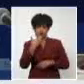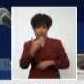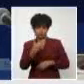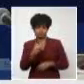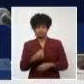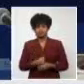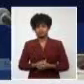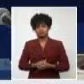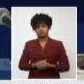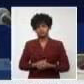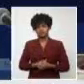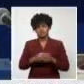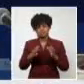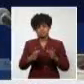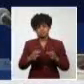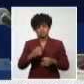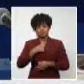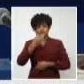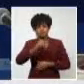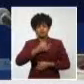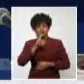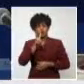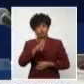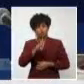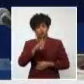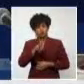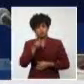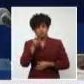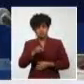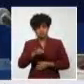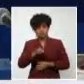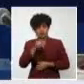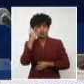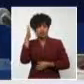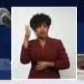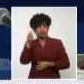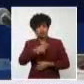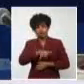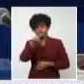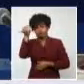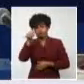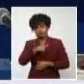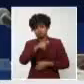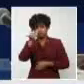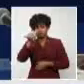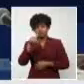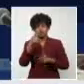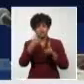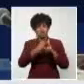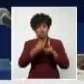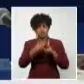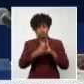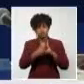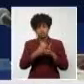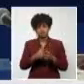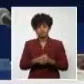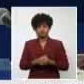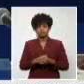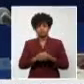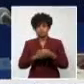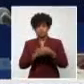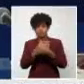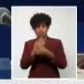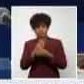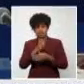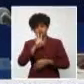these results. I always mention the 2 foreigners who were evacuated, and yesterday there